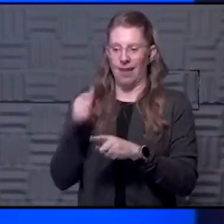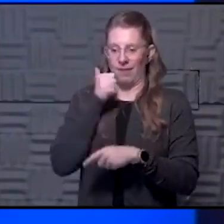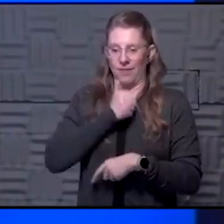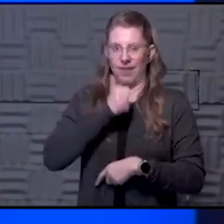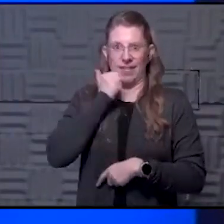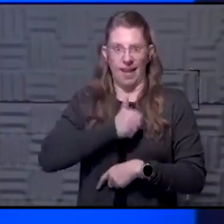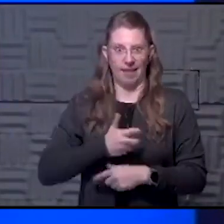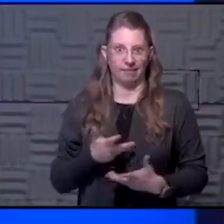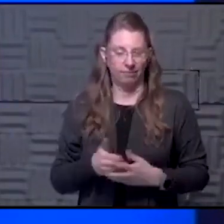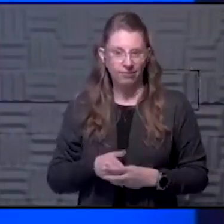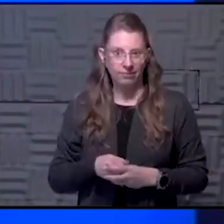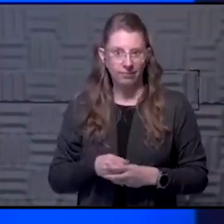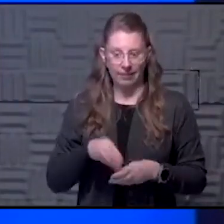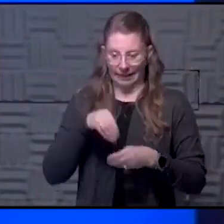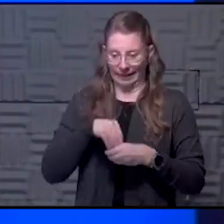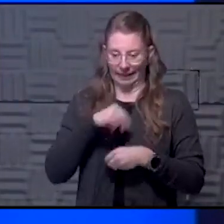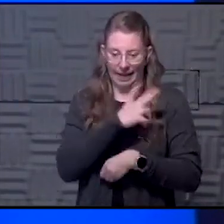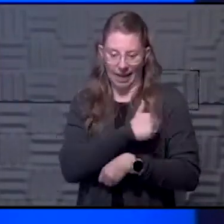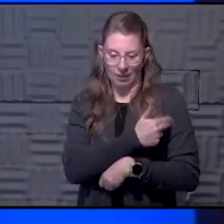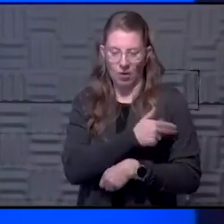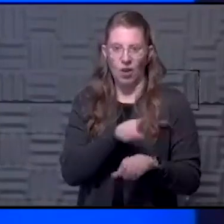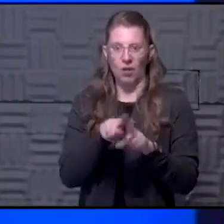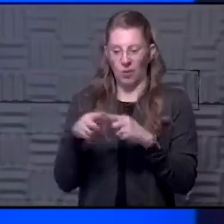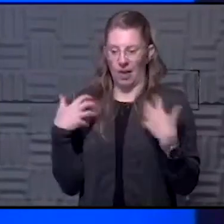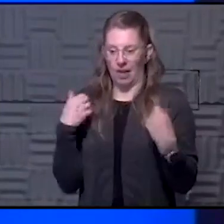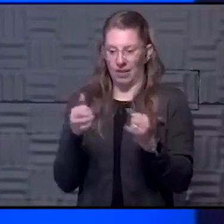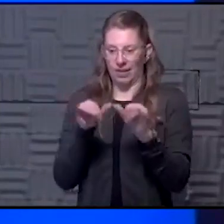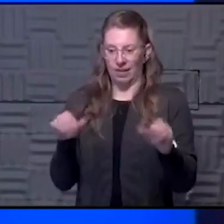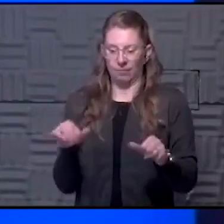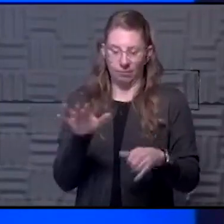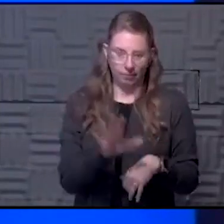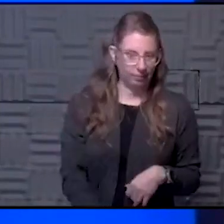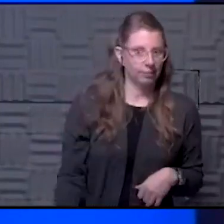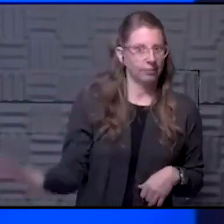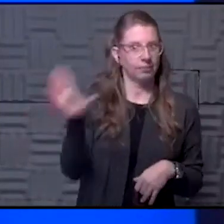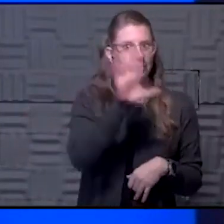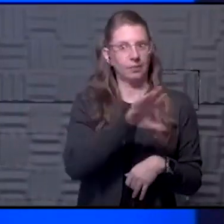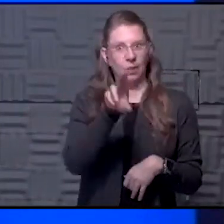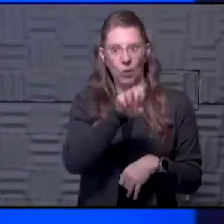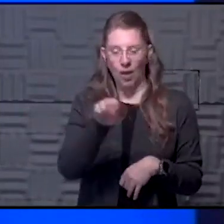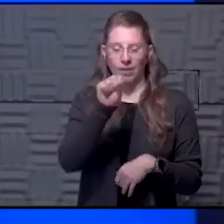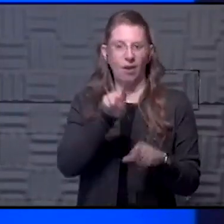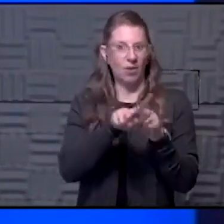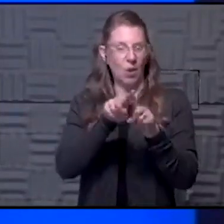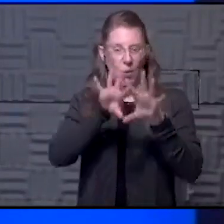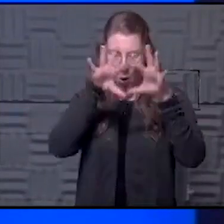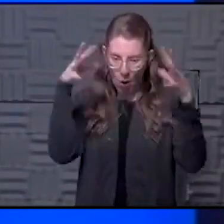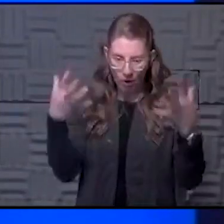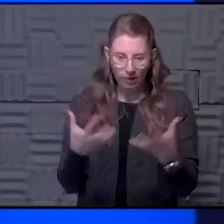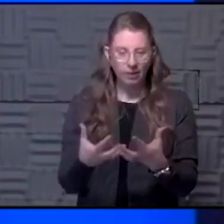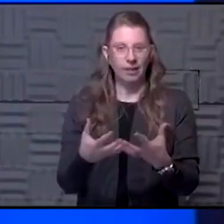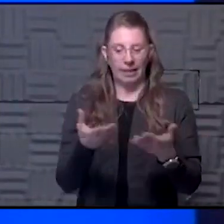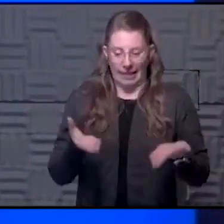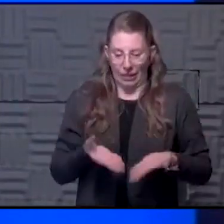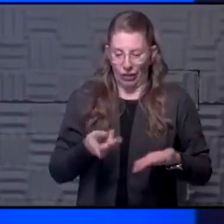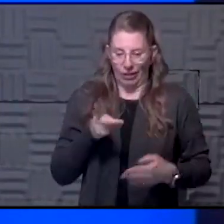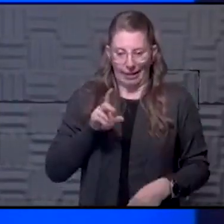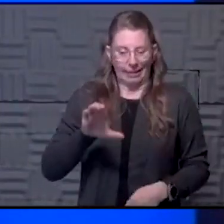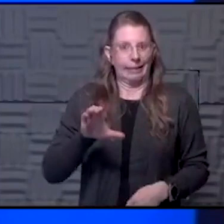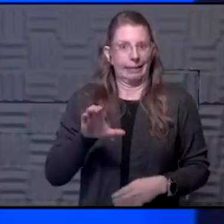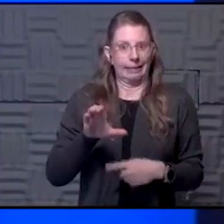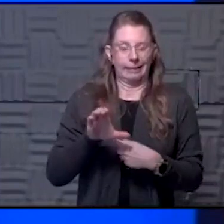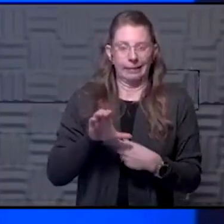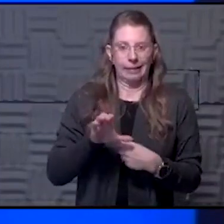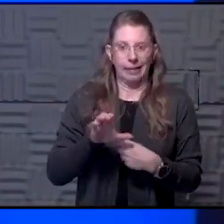single day inside hospitals and health systems across our country and throughout the world, and right here in Kansas City, even